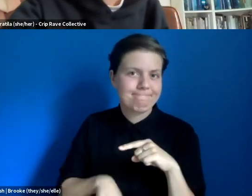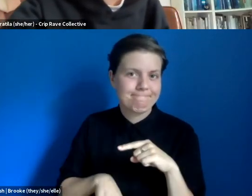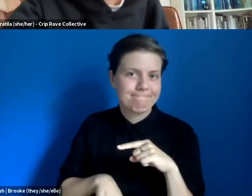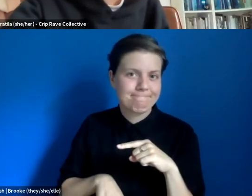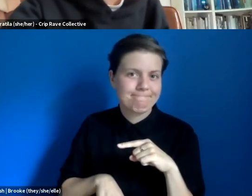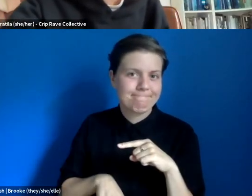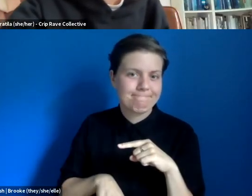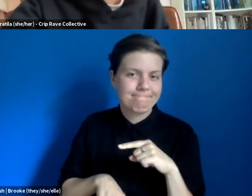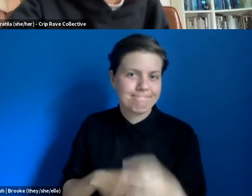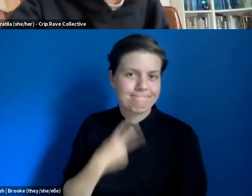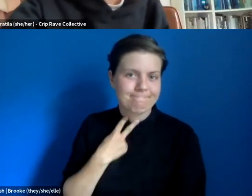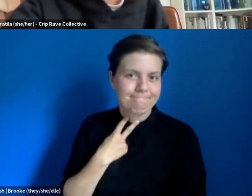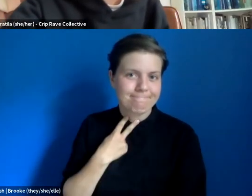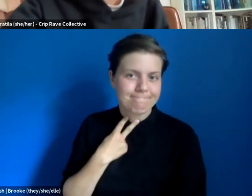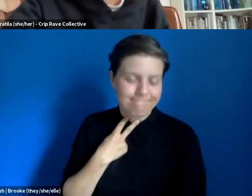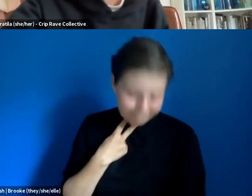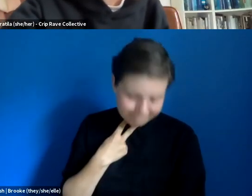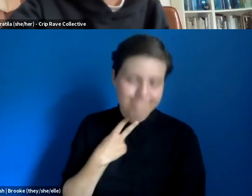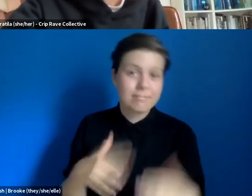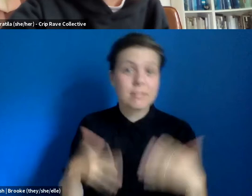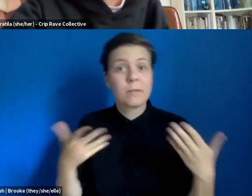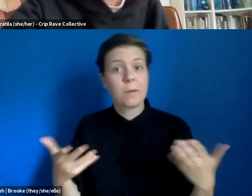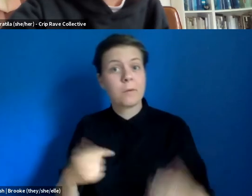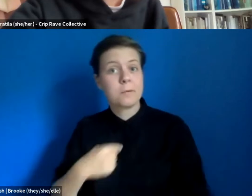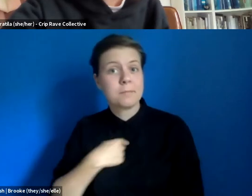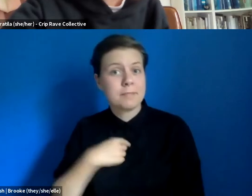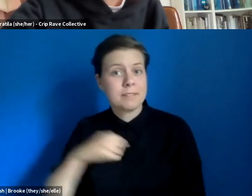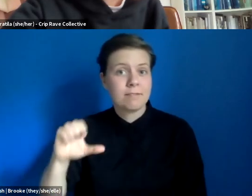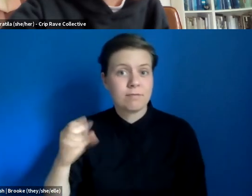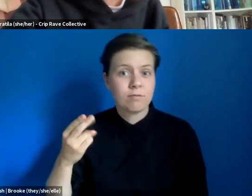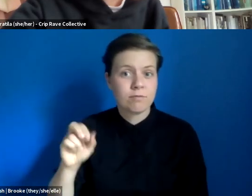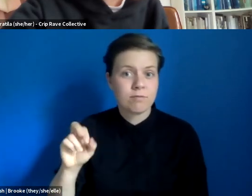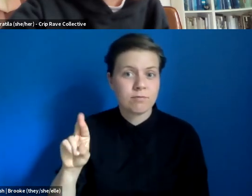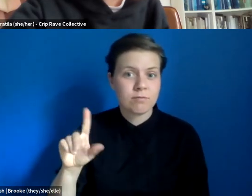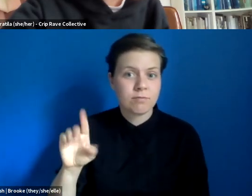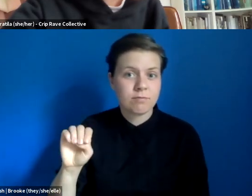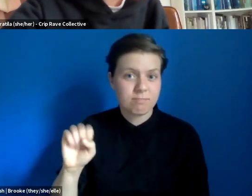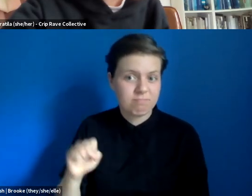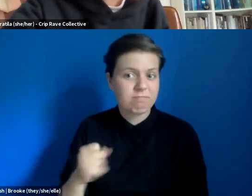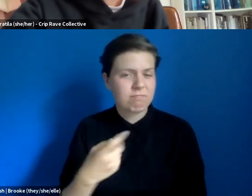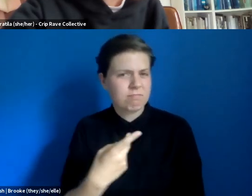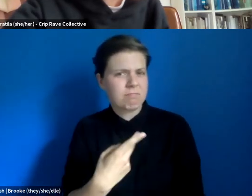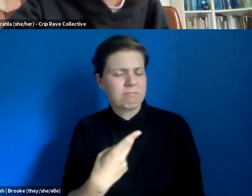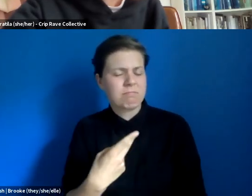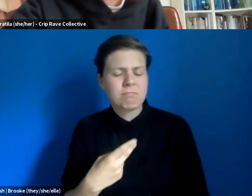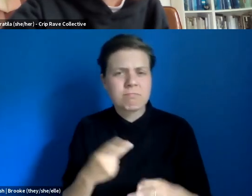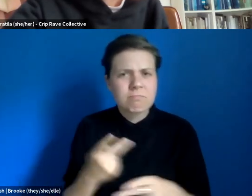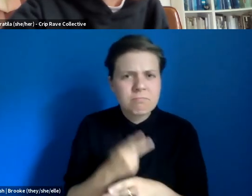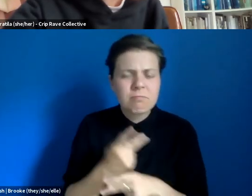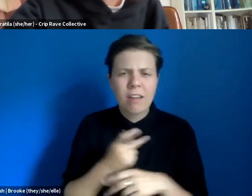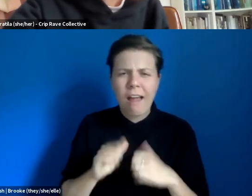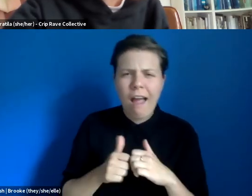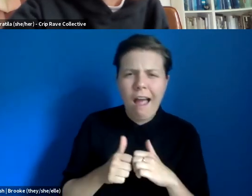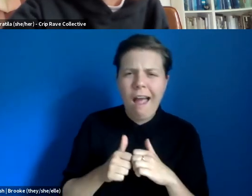as Charles and I, we've been developing ways to have remote jam